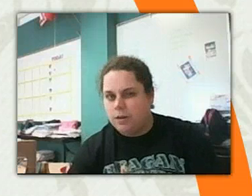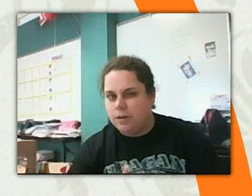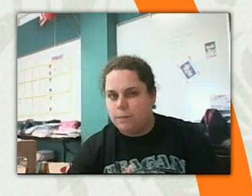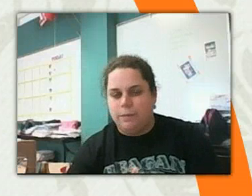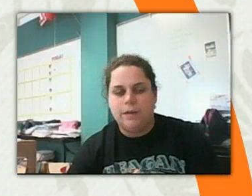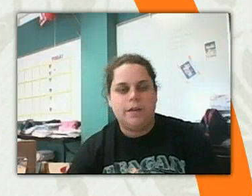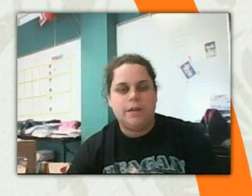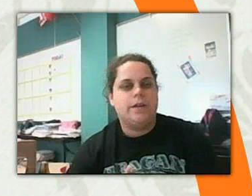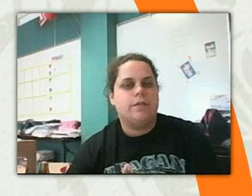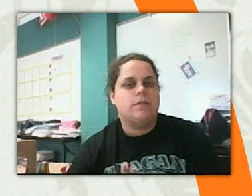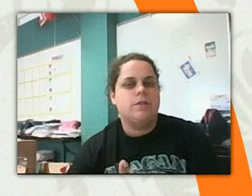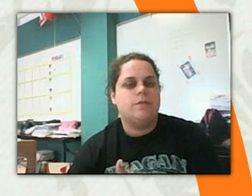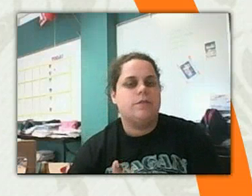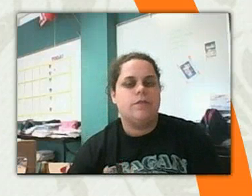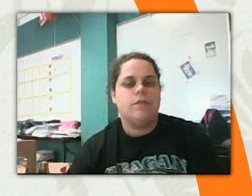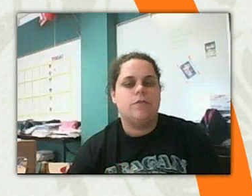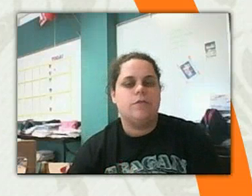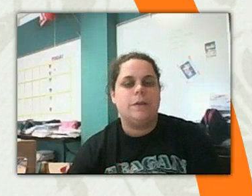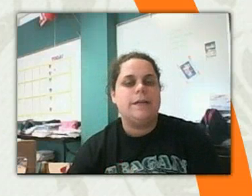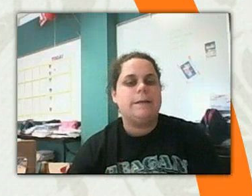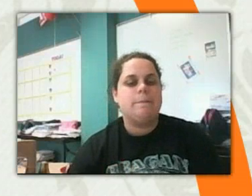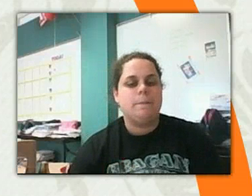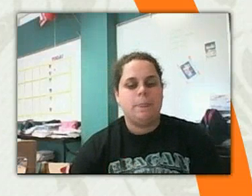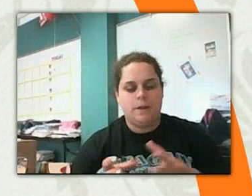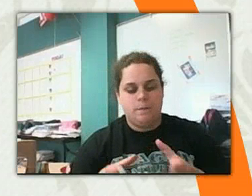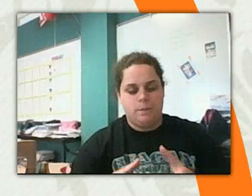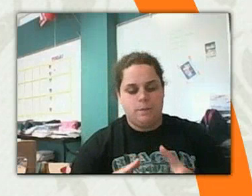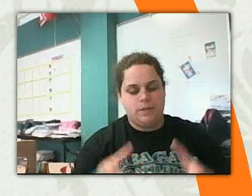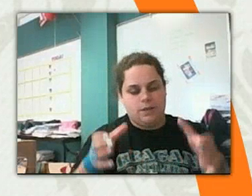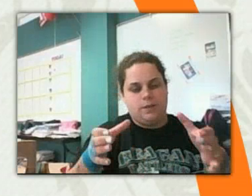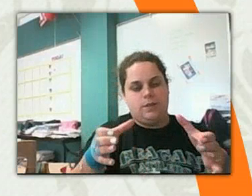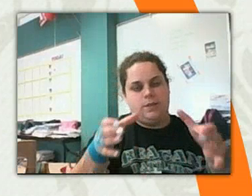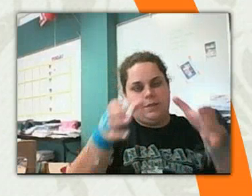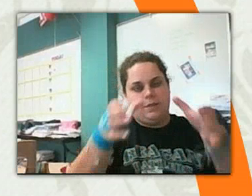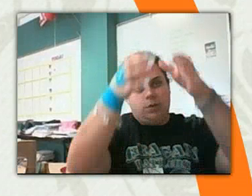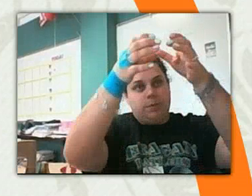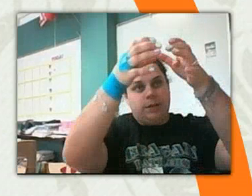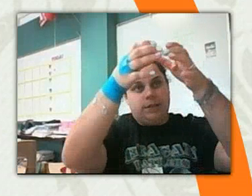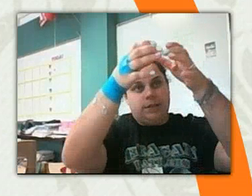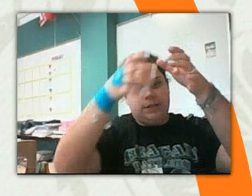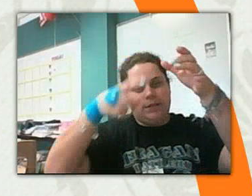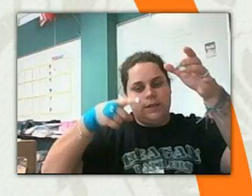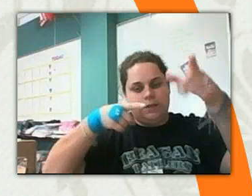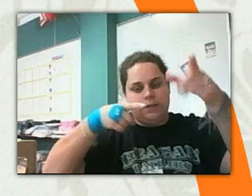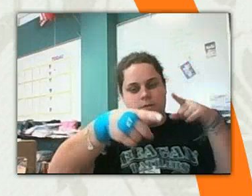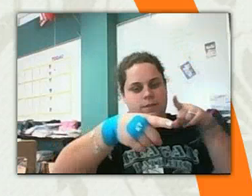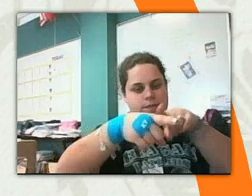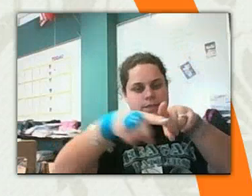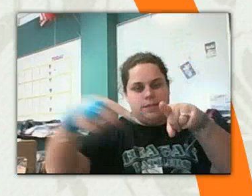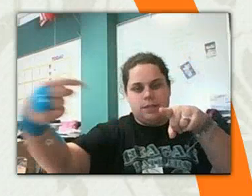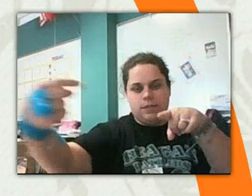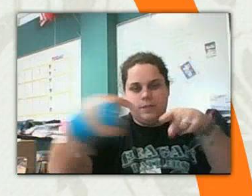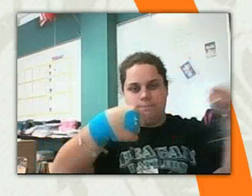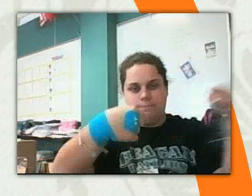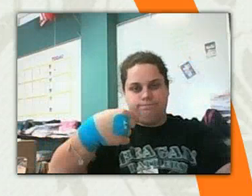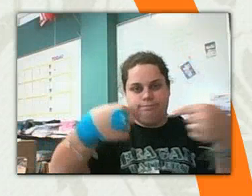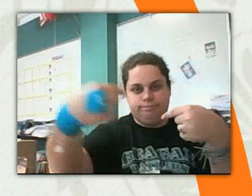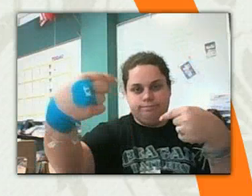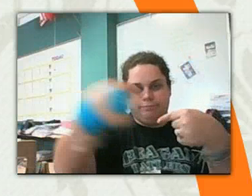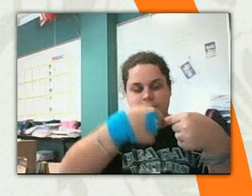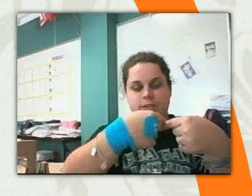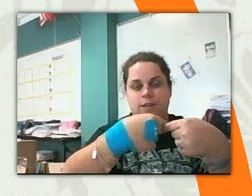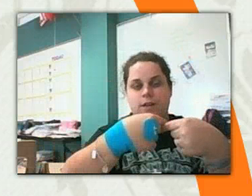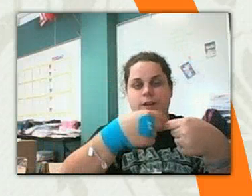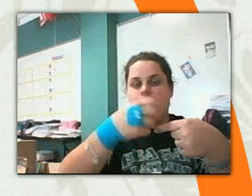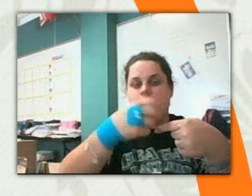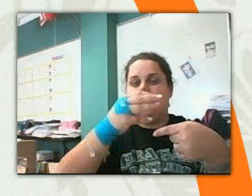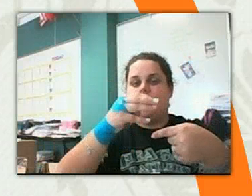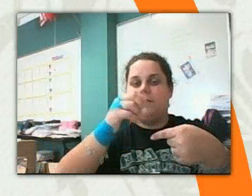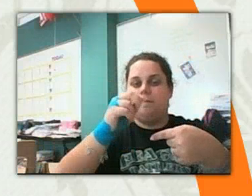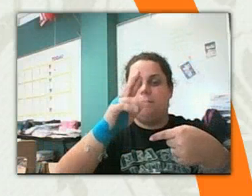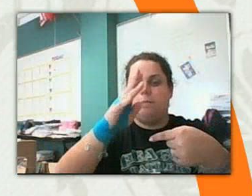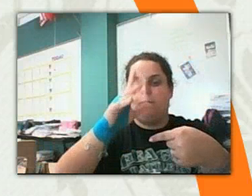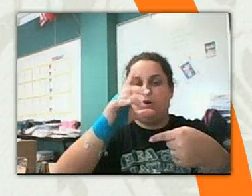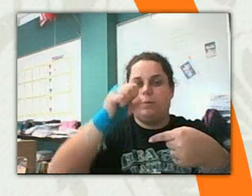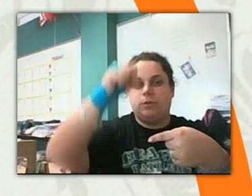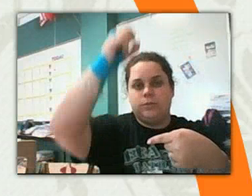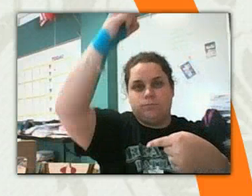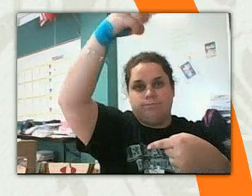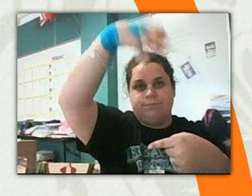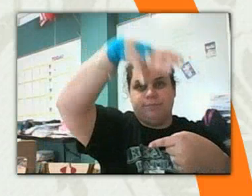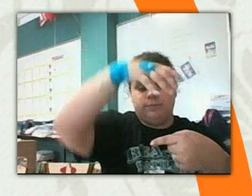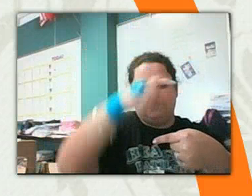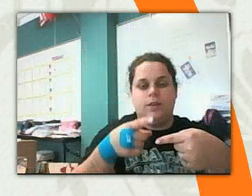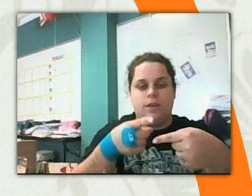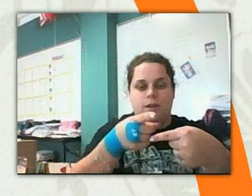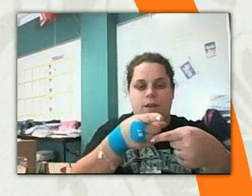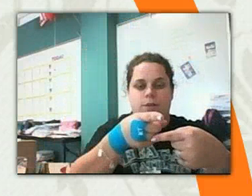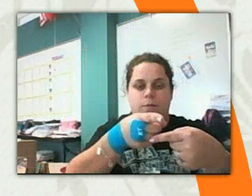a game called Kerplunk. I don't know if you've ever played it, but it's got this tube like this and then all these sticks and then